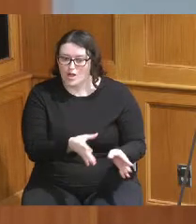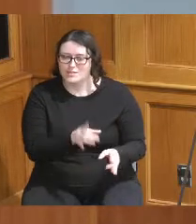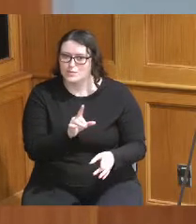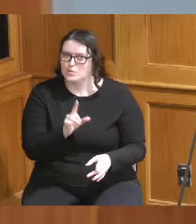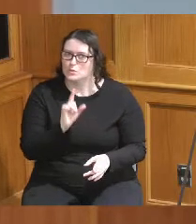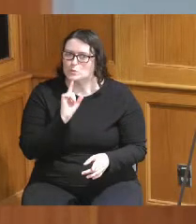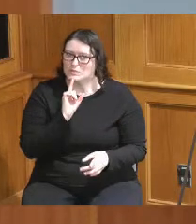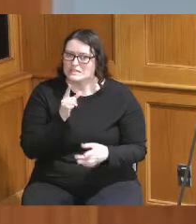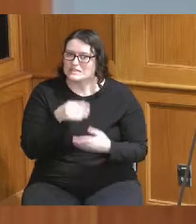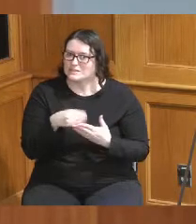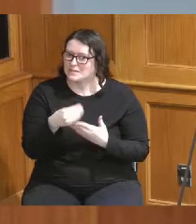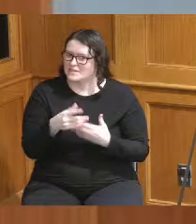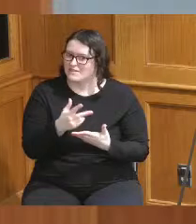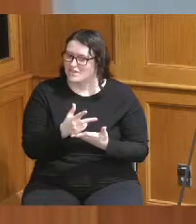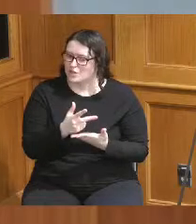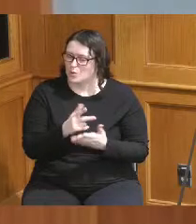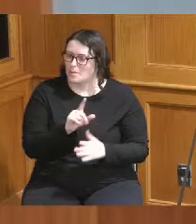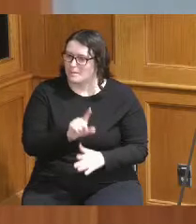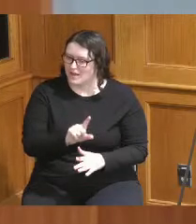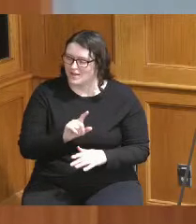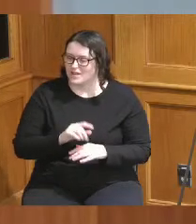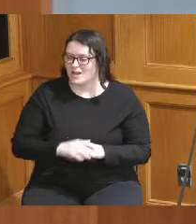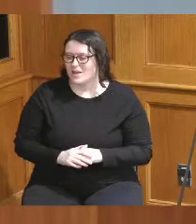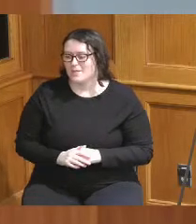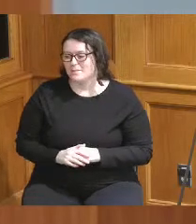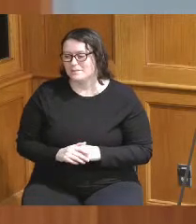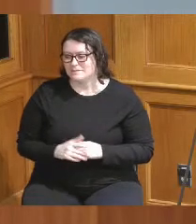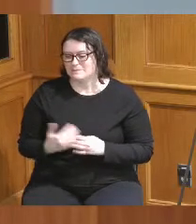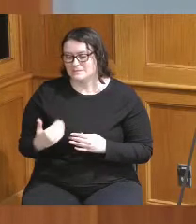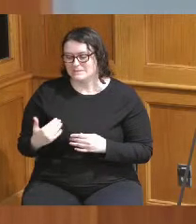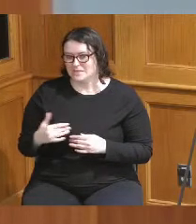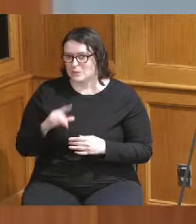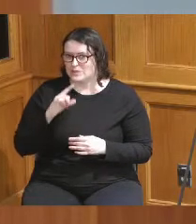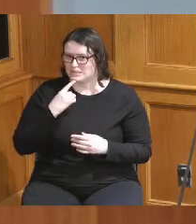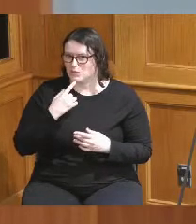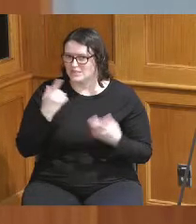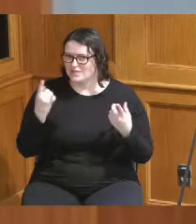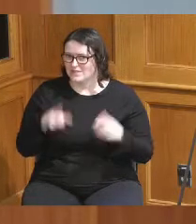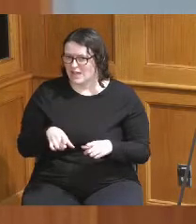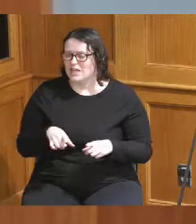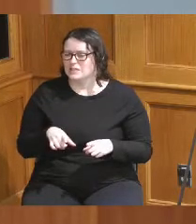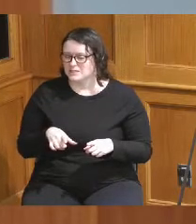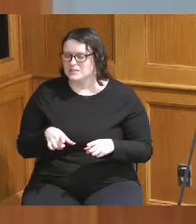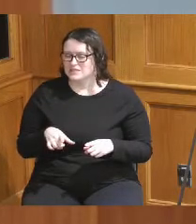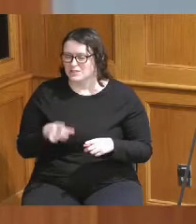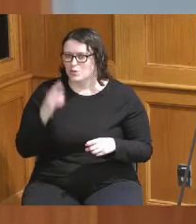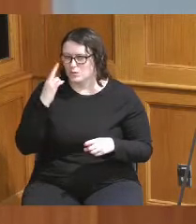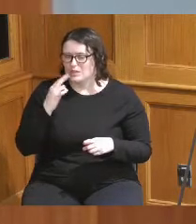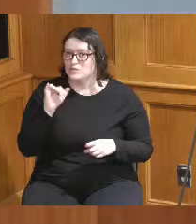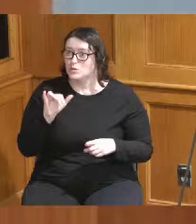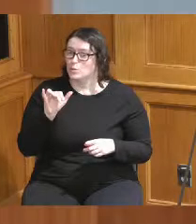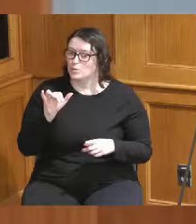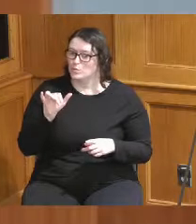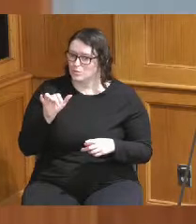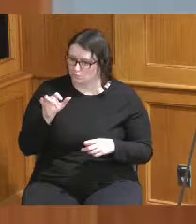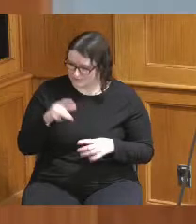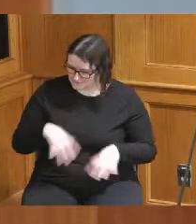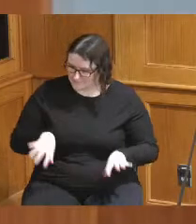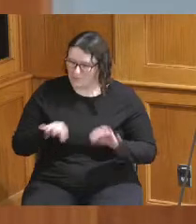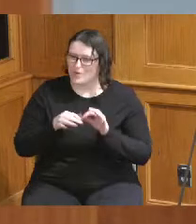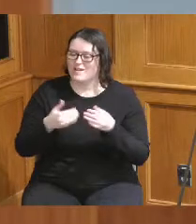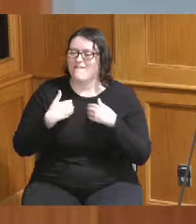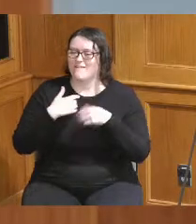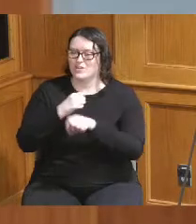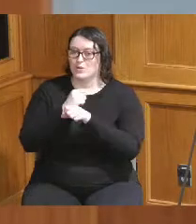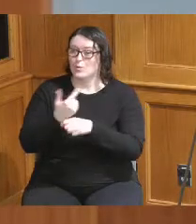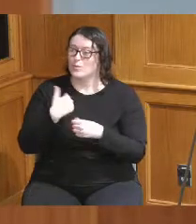expensive vehicles. But it was a pretty, significant event to realize the importance of having that. We did